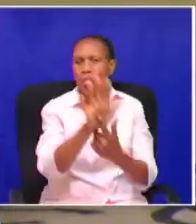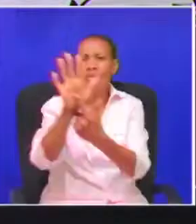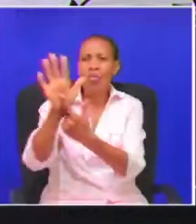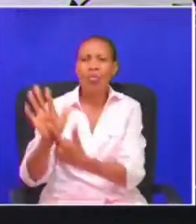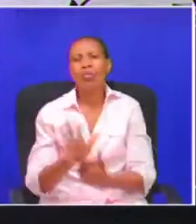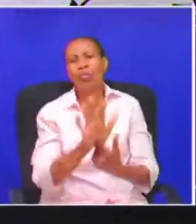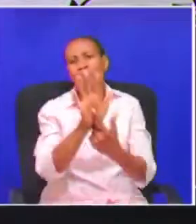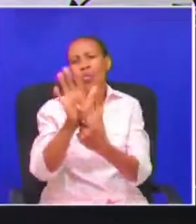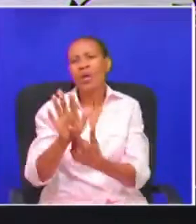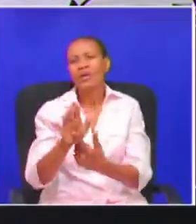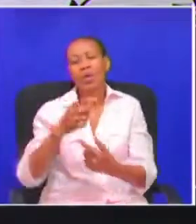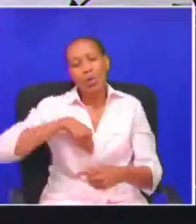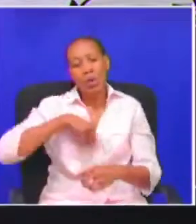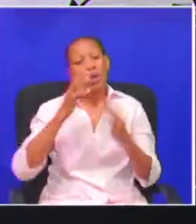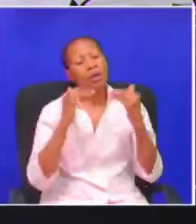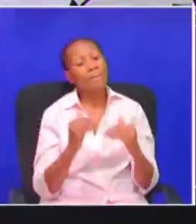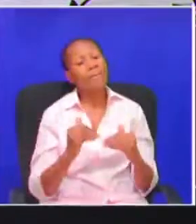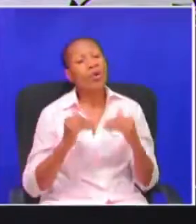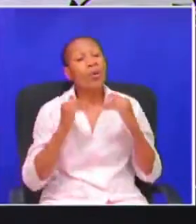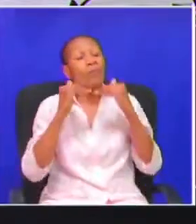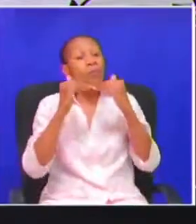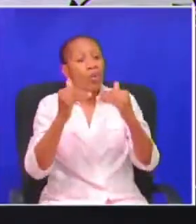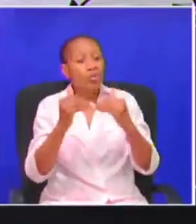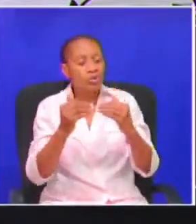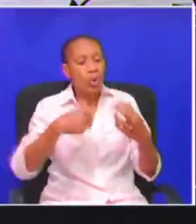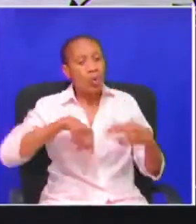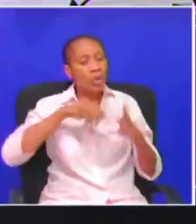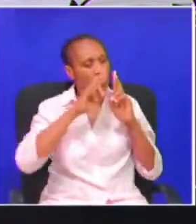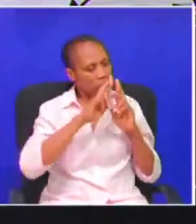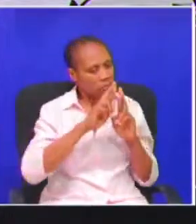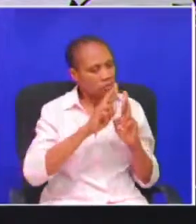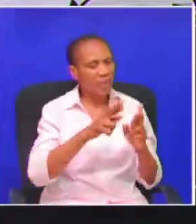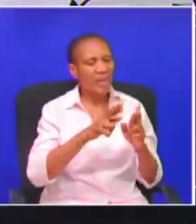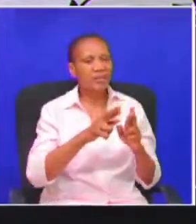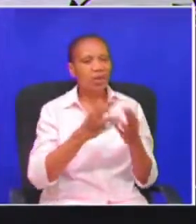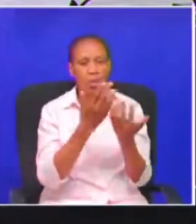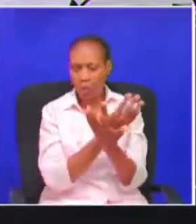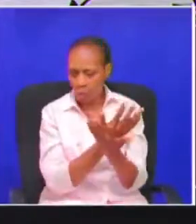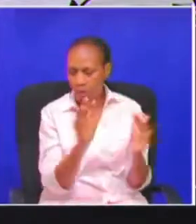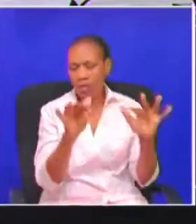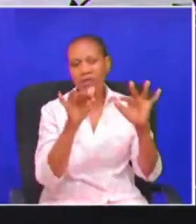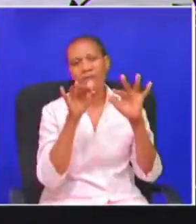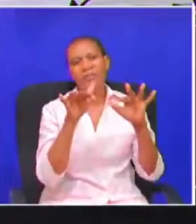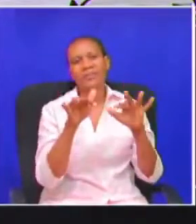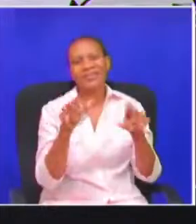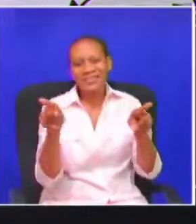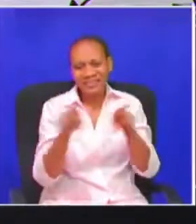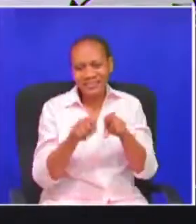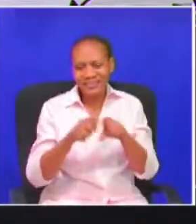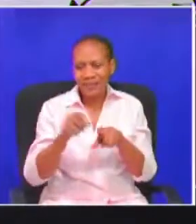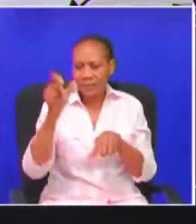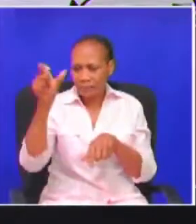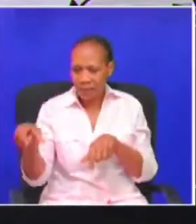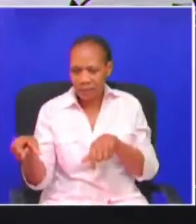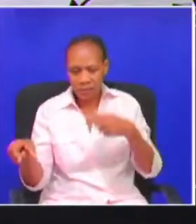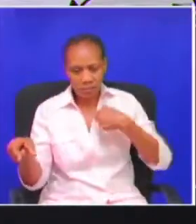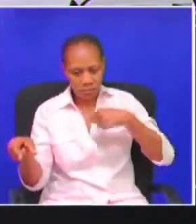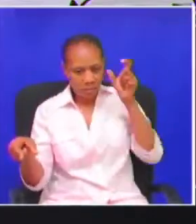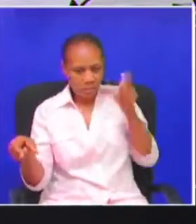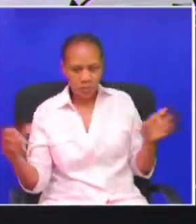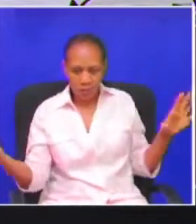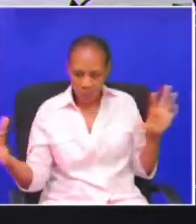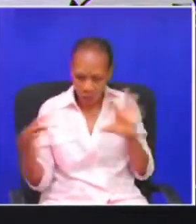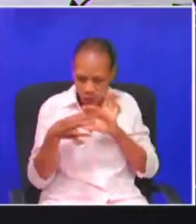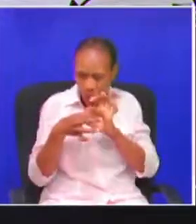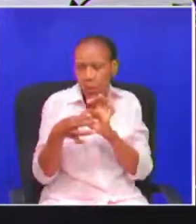in promoting and respecting their dignity and treating them just as we want to be treated.